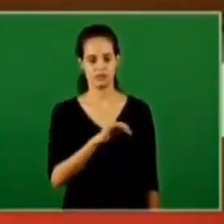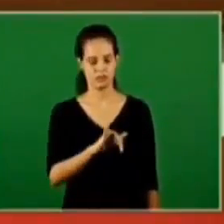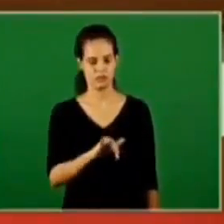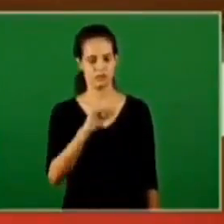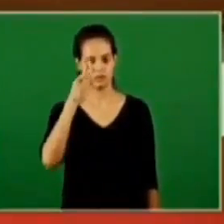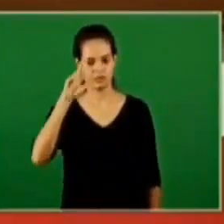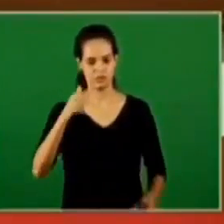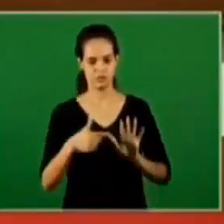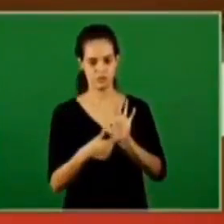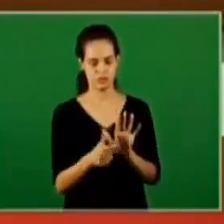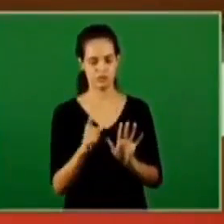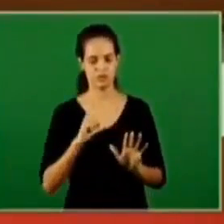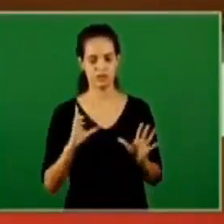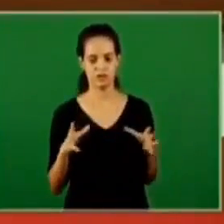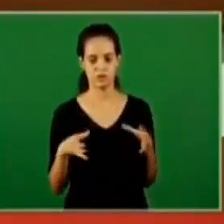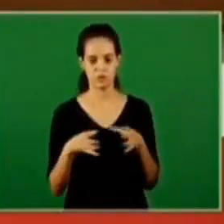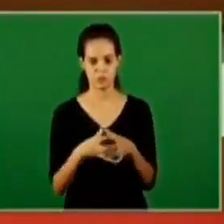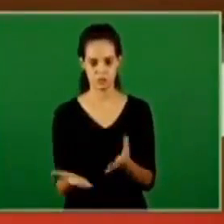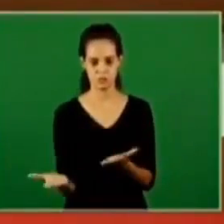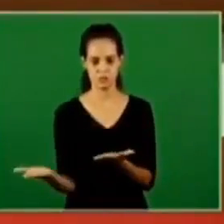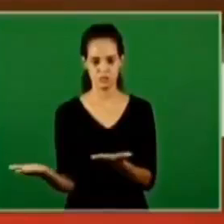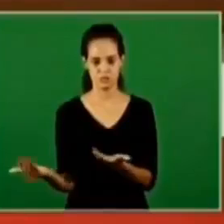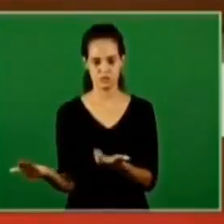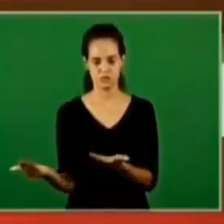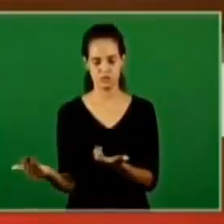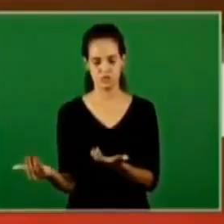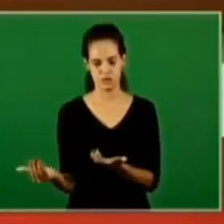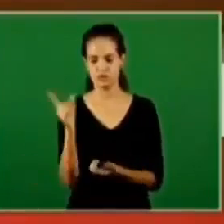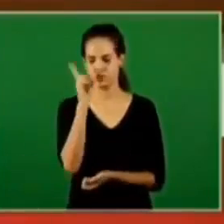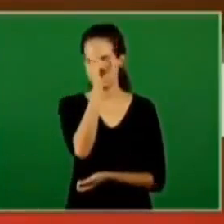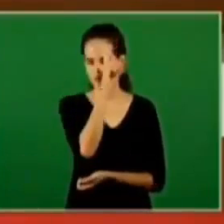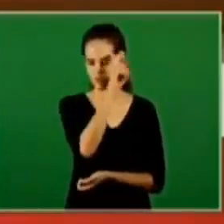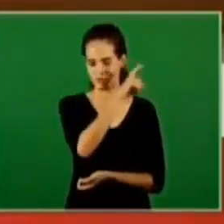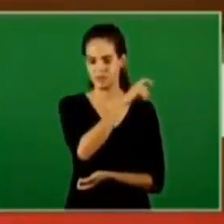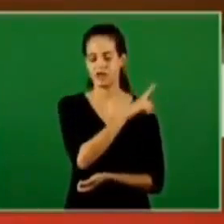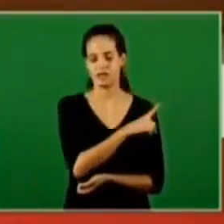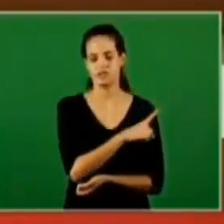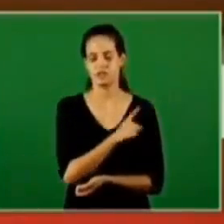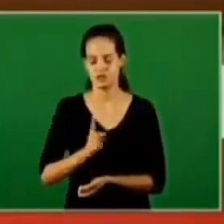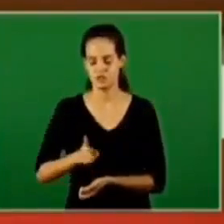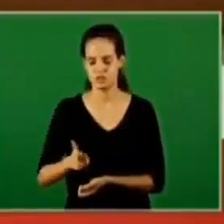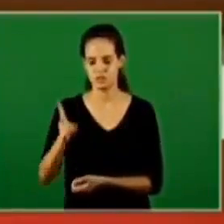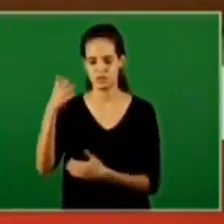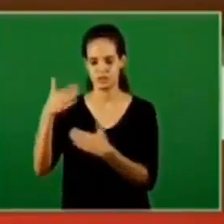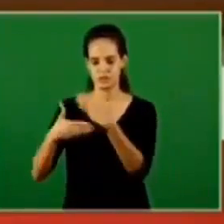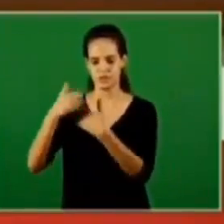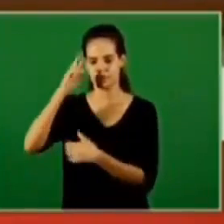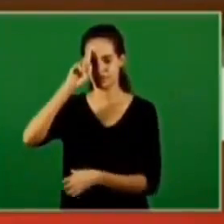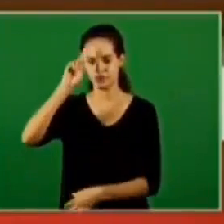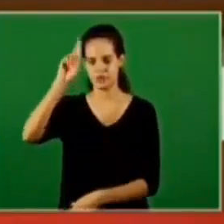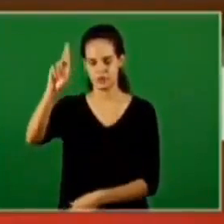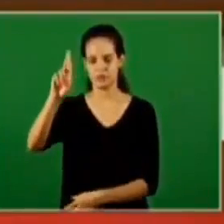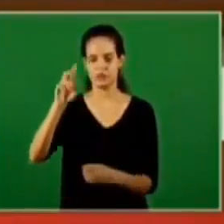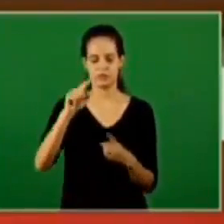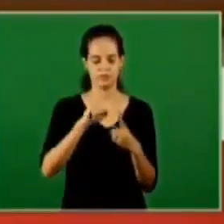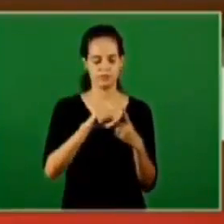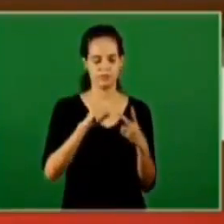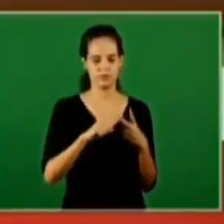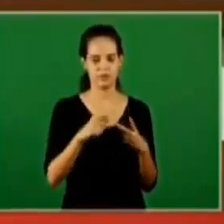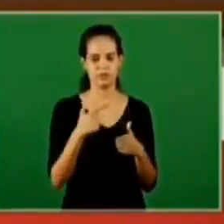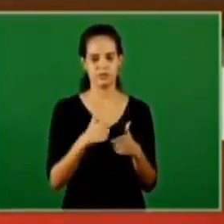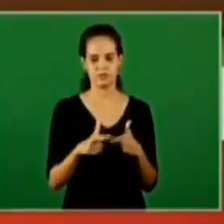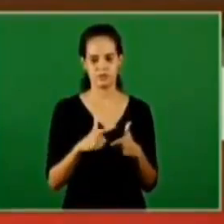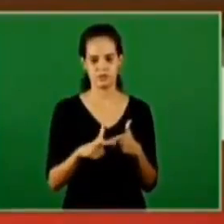there's a group of youth is having difficulty walking. Their problem is in two things.